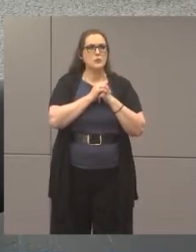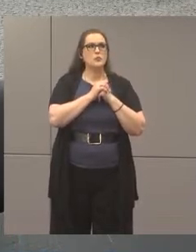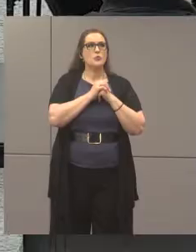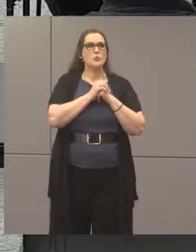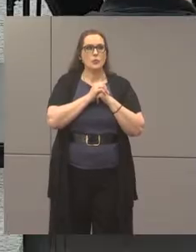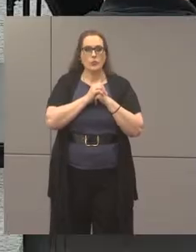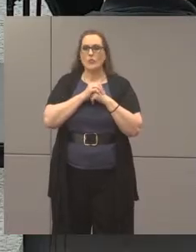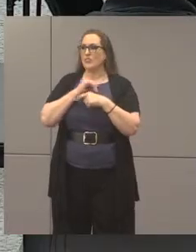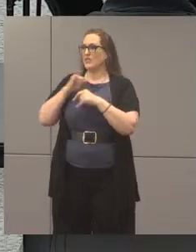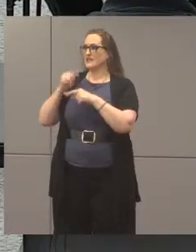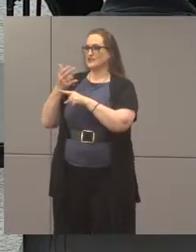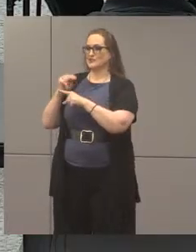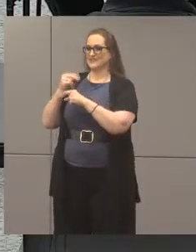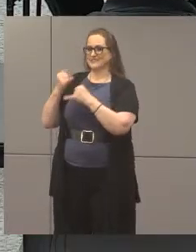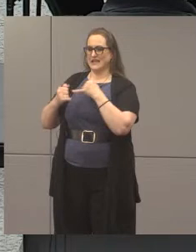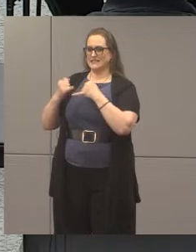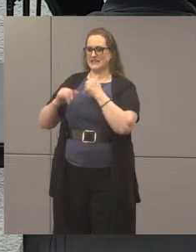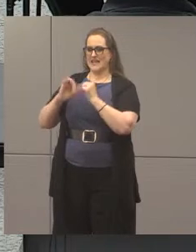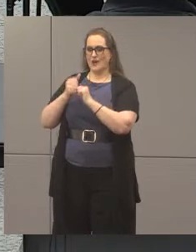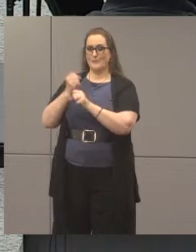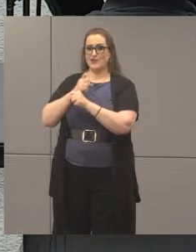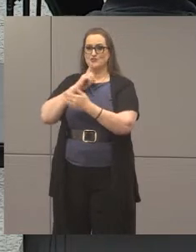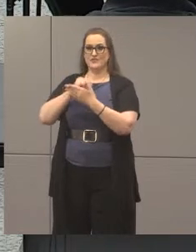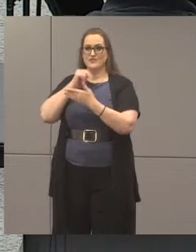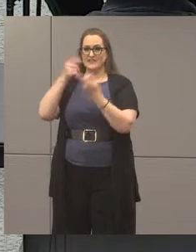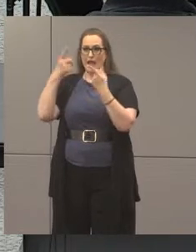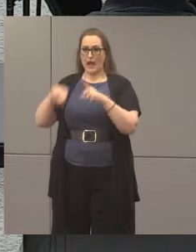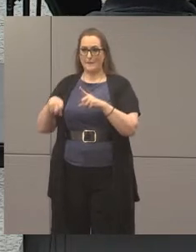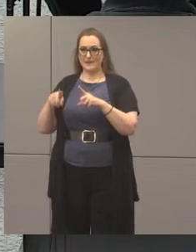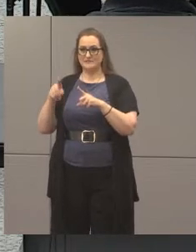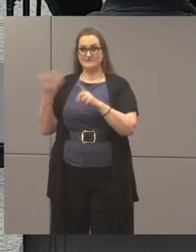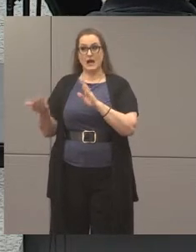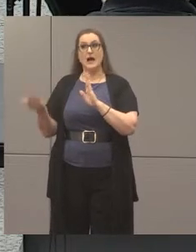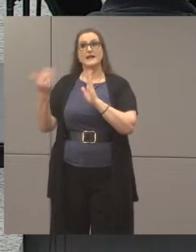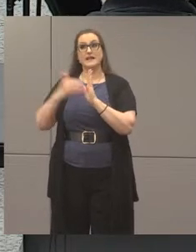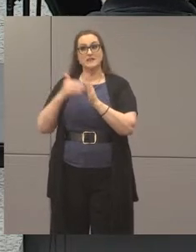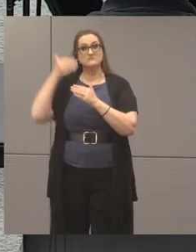And then last, how do we make sure that something like this doesn't happen again?